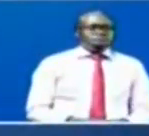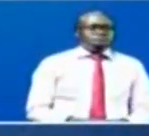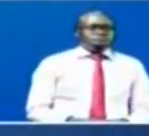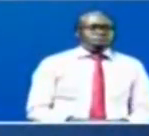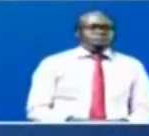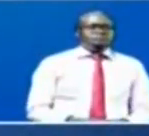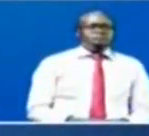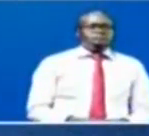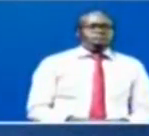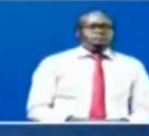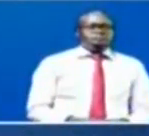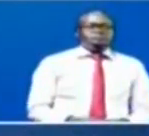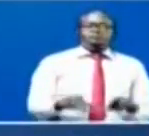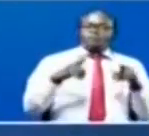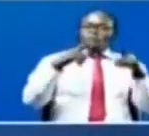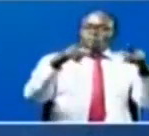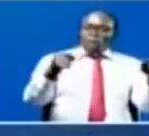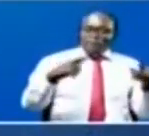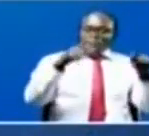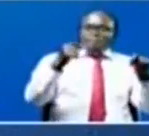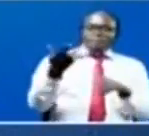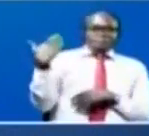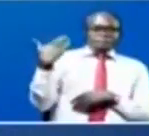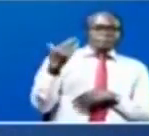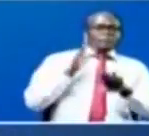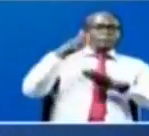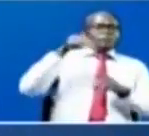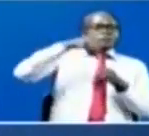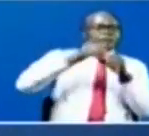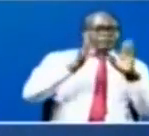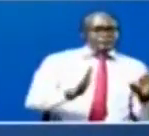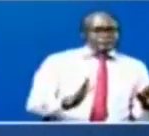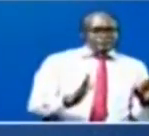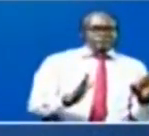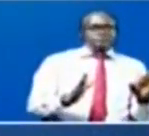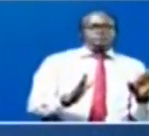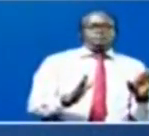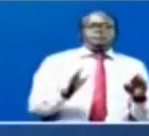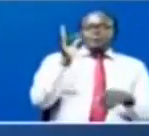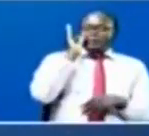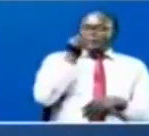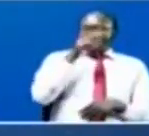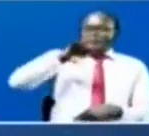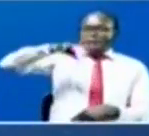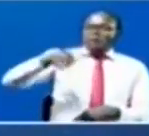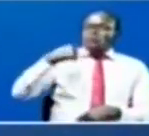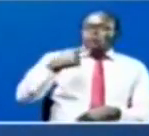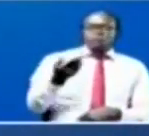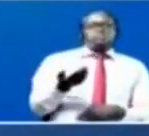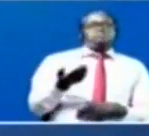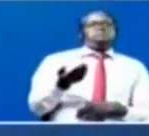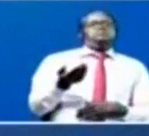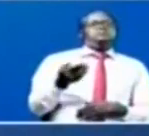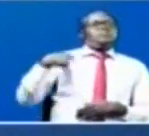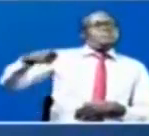A story has often been told in the past few months of an investor in Moega Keni constituency in Nyeri County whose quarry crusher